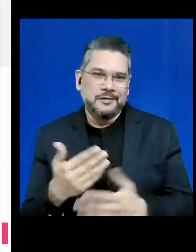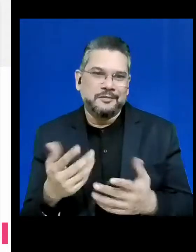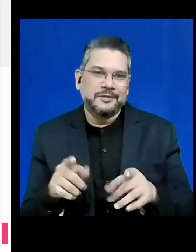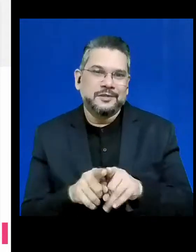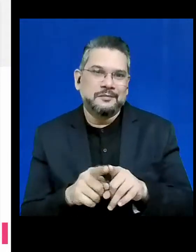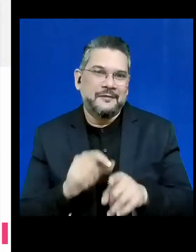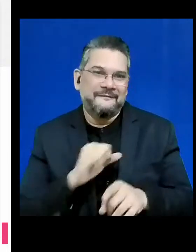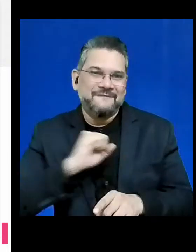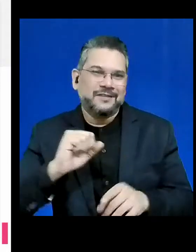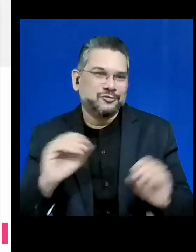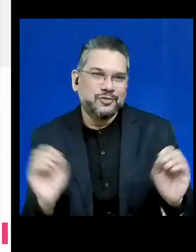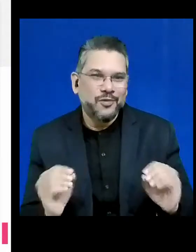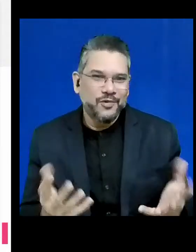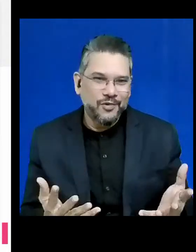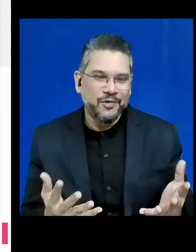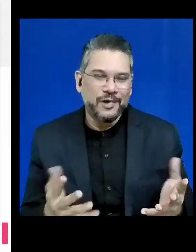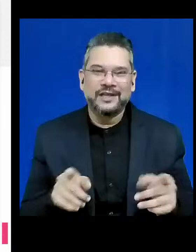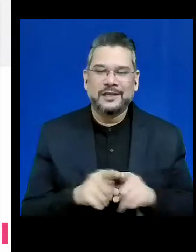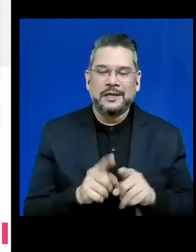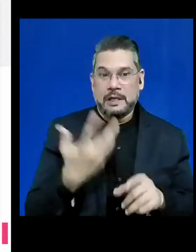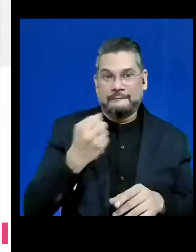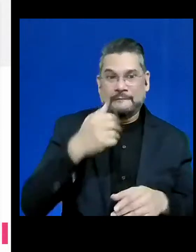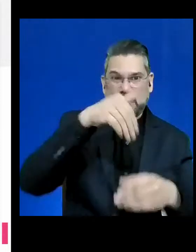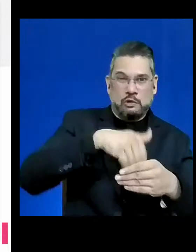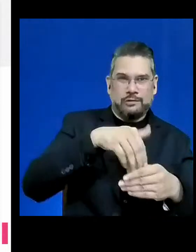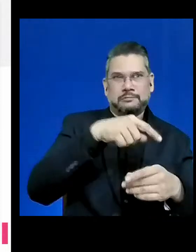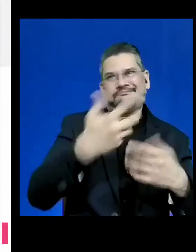content that is,